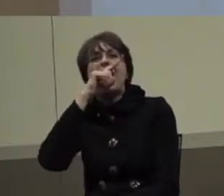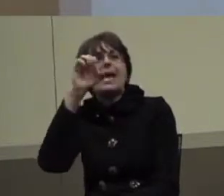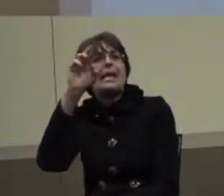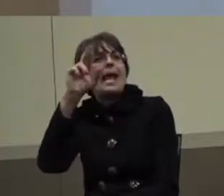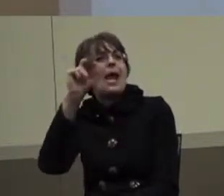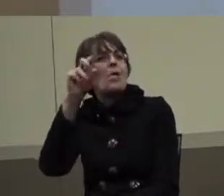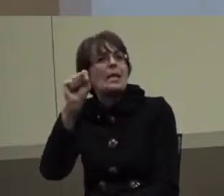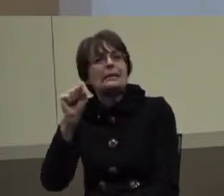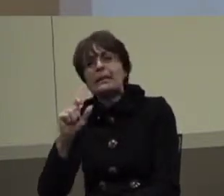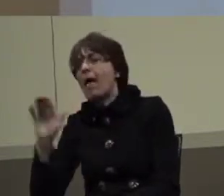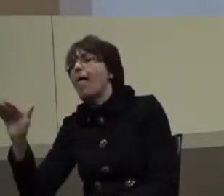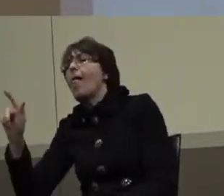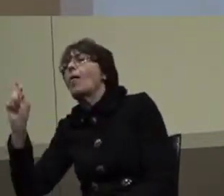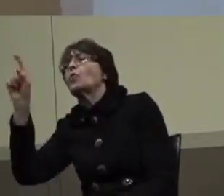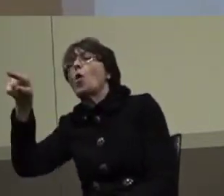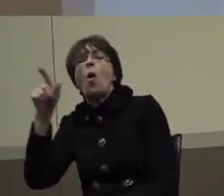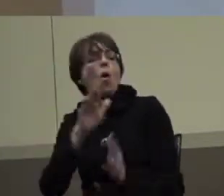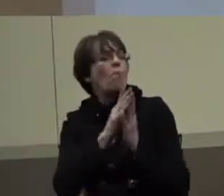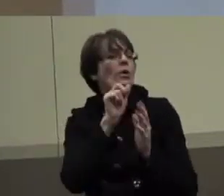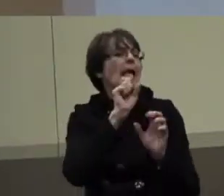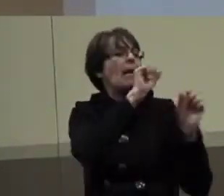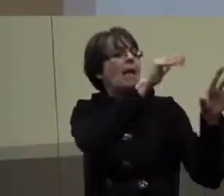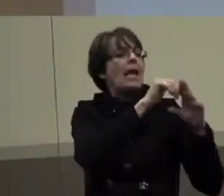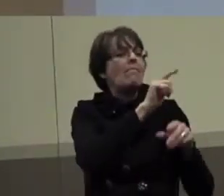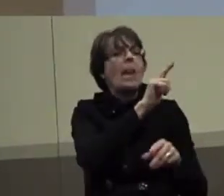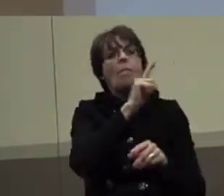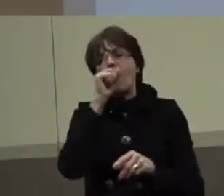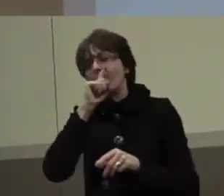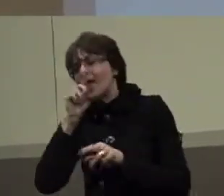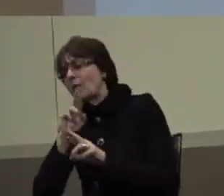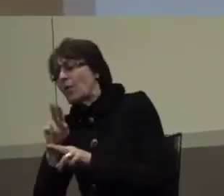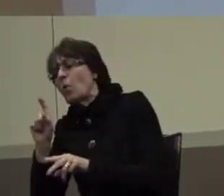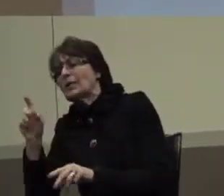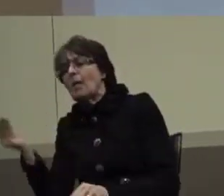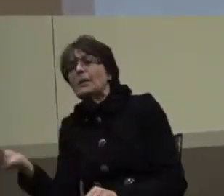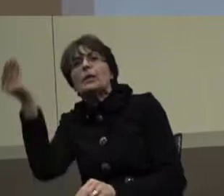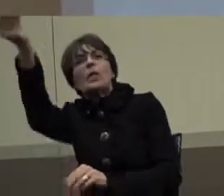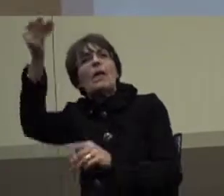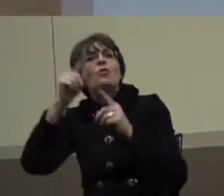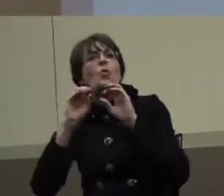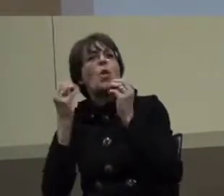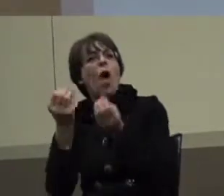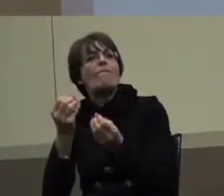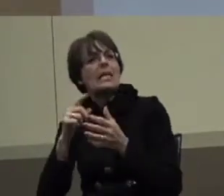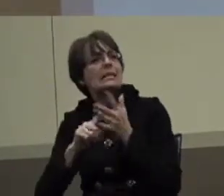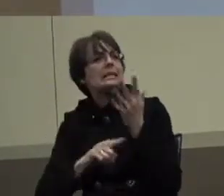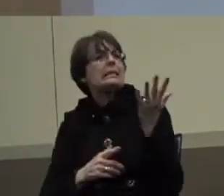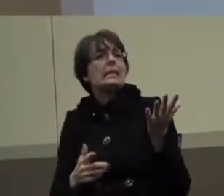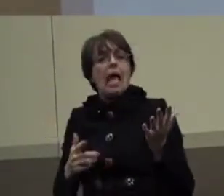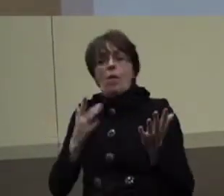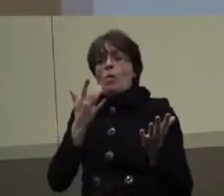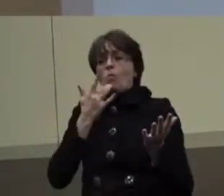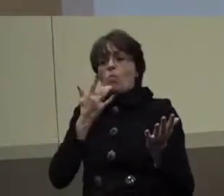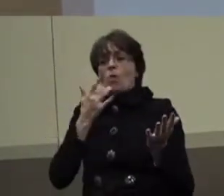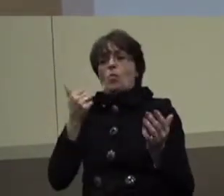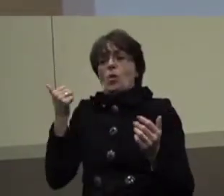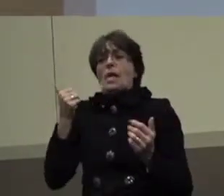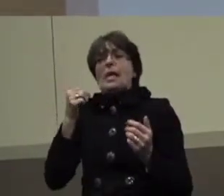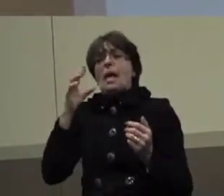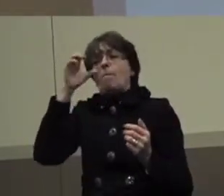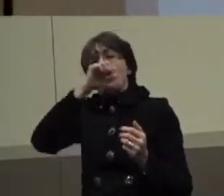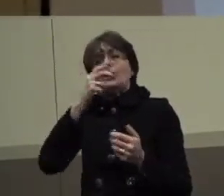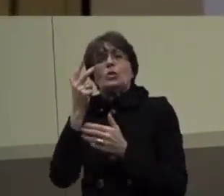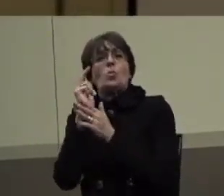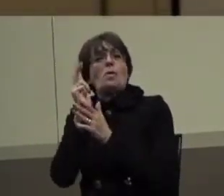had books that needed to go back to the library. I had fake reports to go down to the office. I would rather Otter miss 3